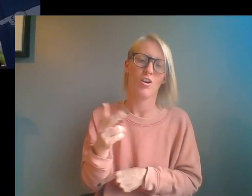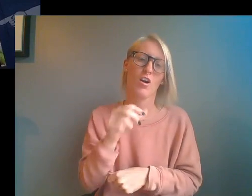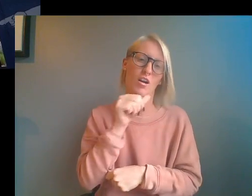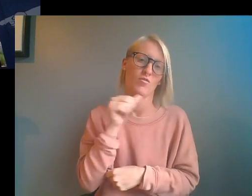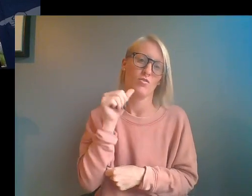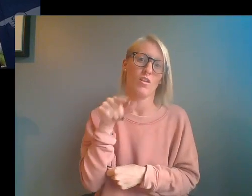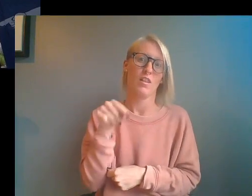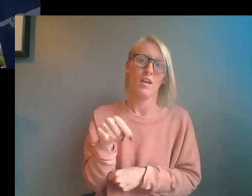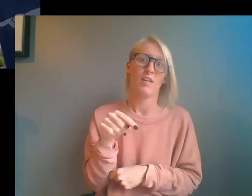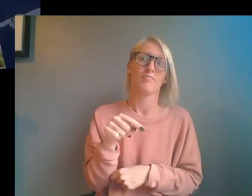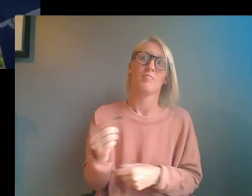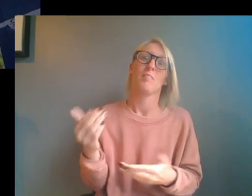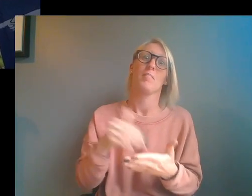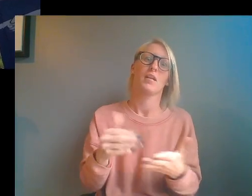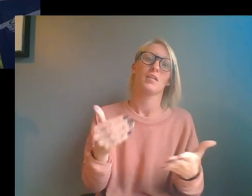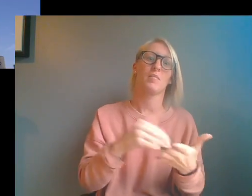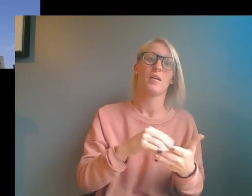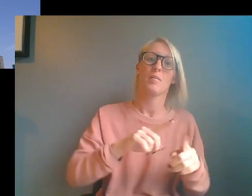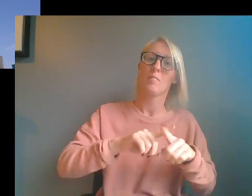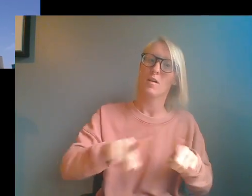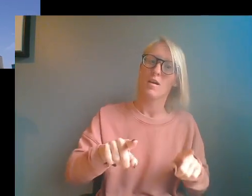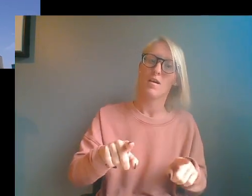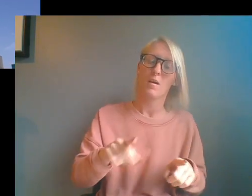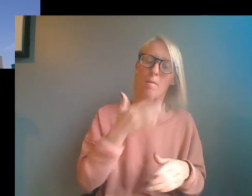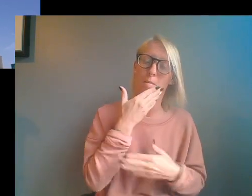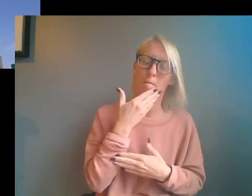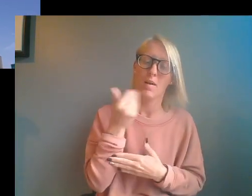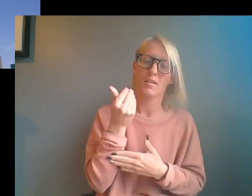but this was one of the ones that was in the best condition.